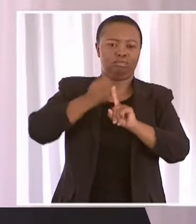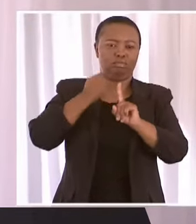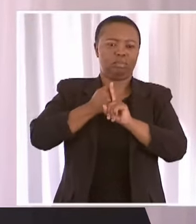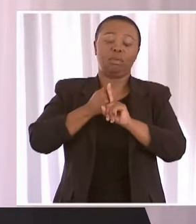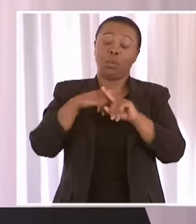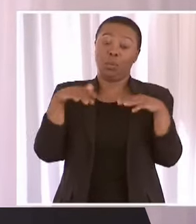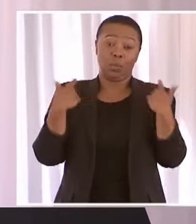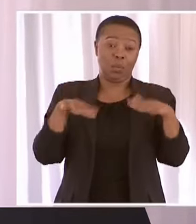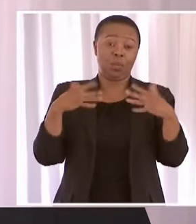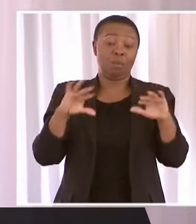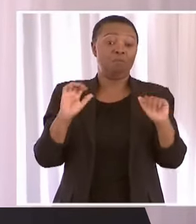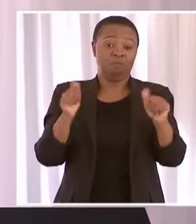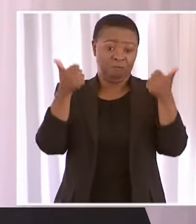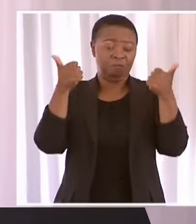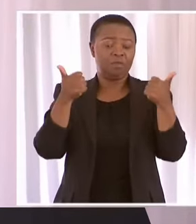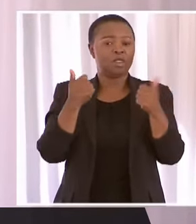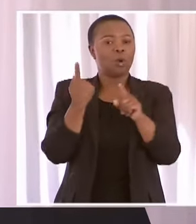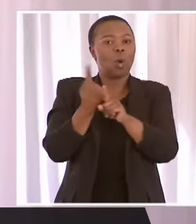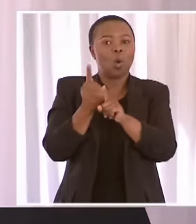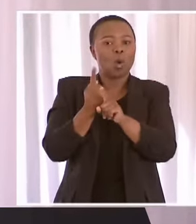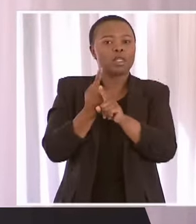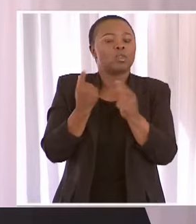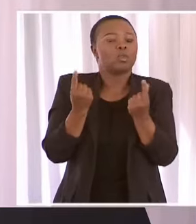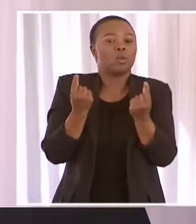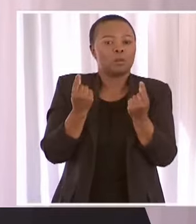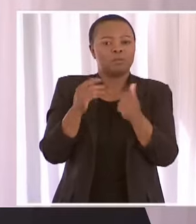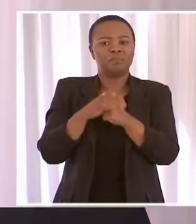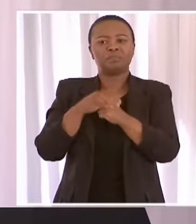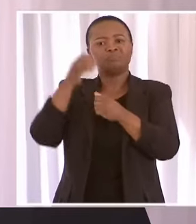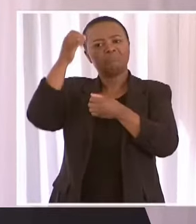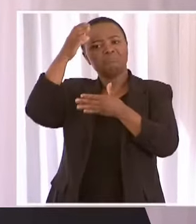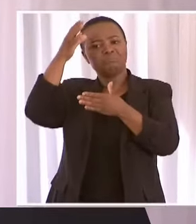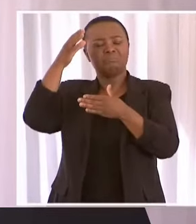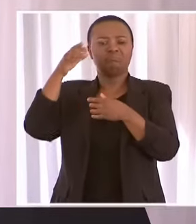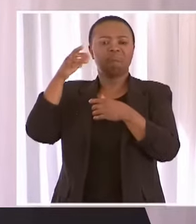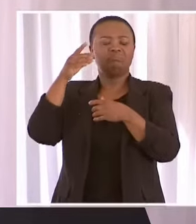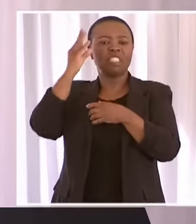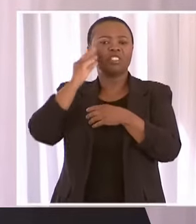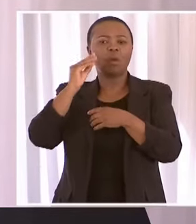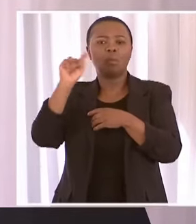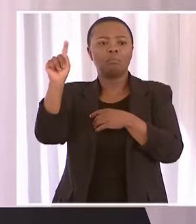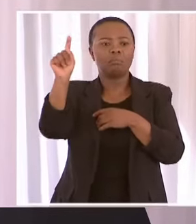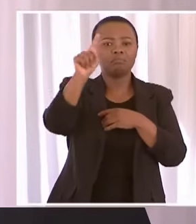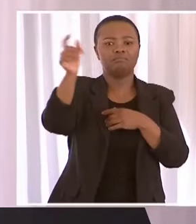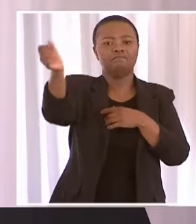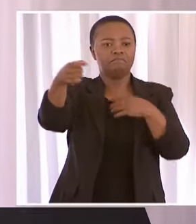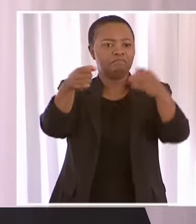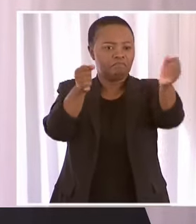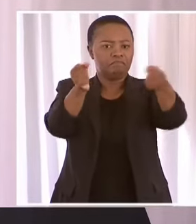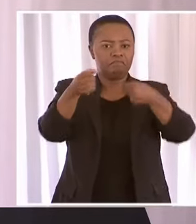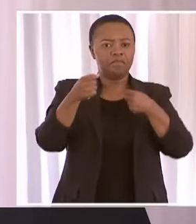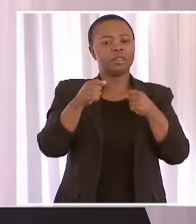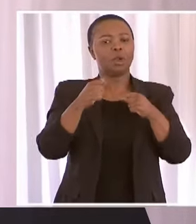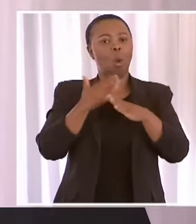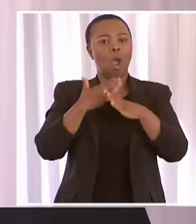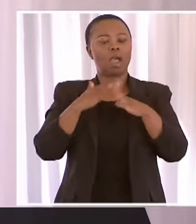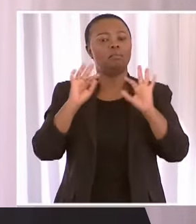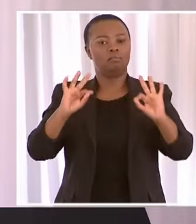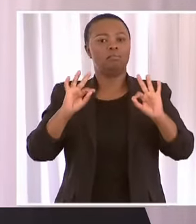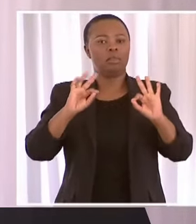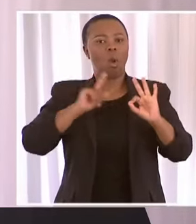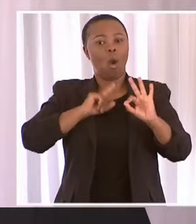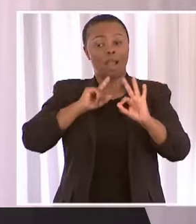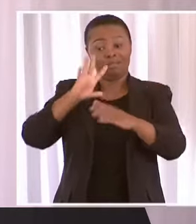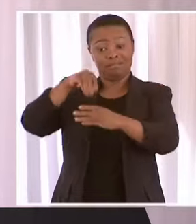unshakable. He always deployed his intellect and his intelligence in the most effective way as he engaged in the work of a